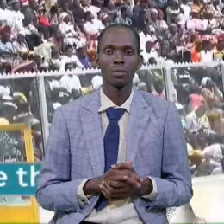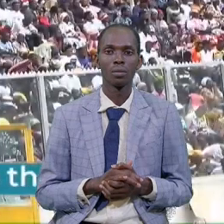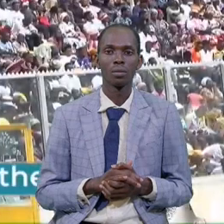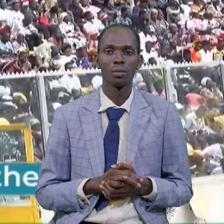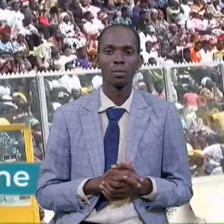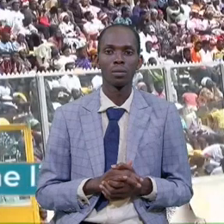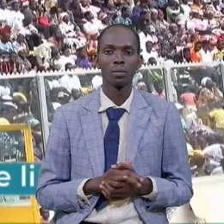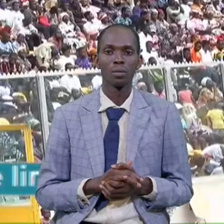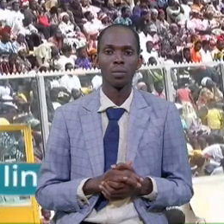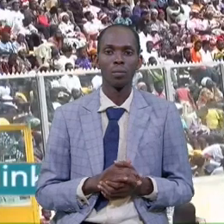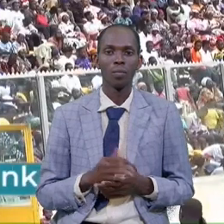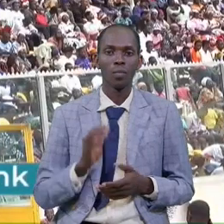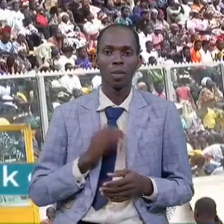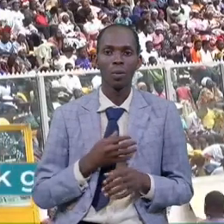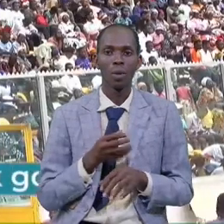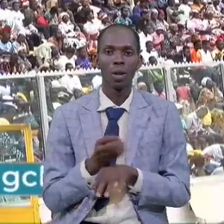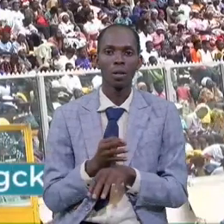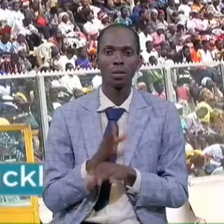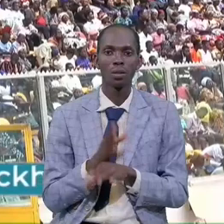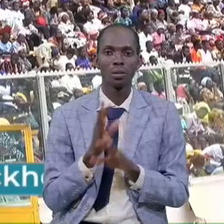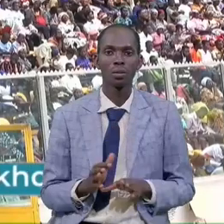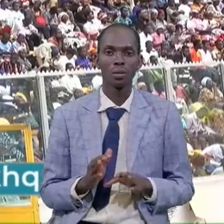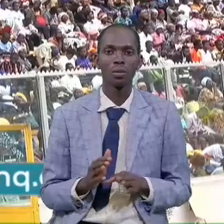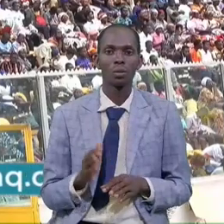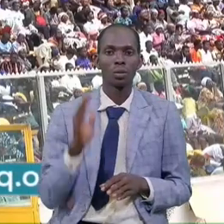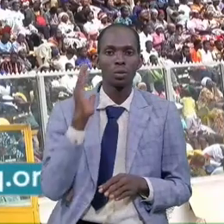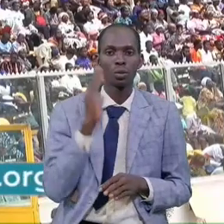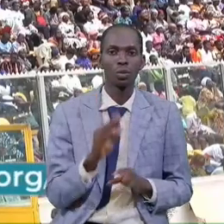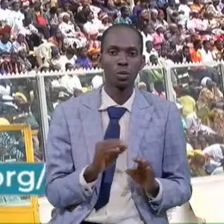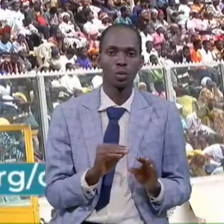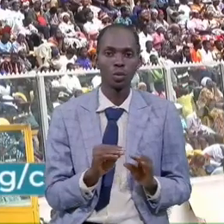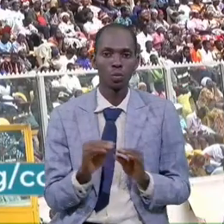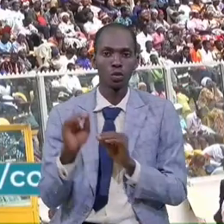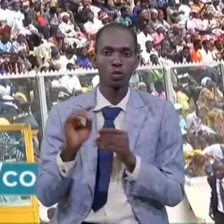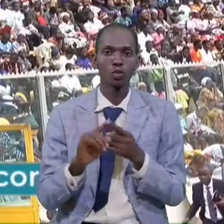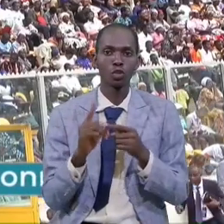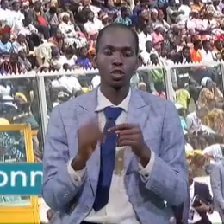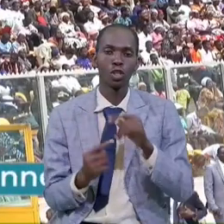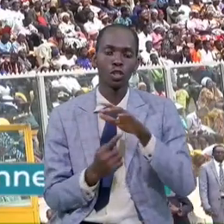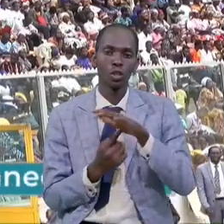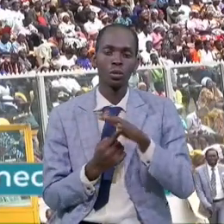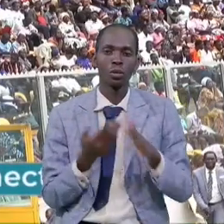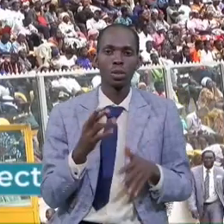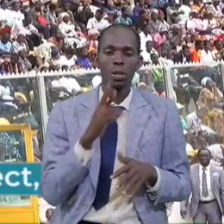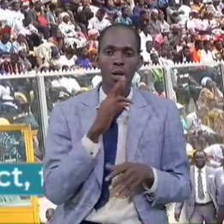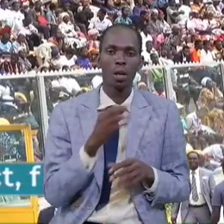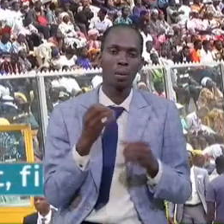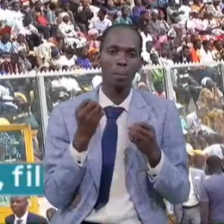Counselors should move to the top. There are no people there. Move to the place to